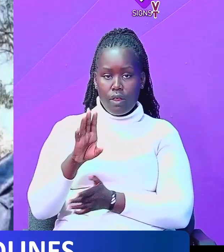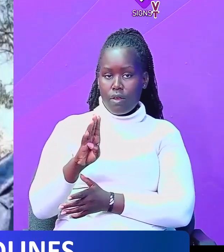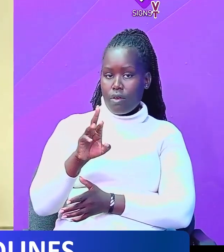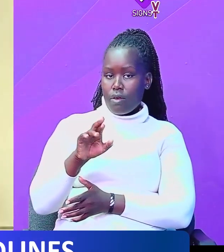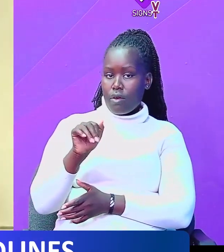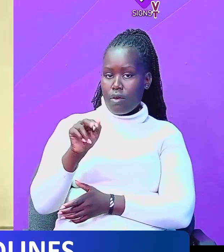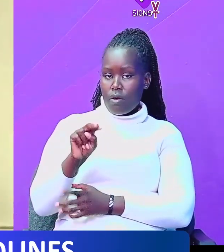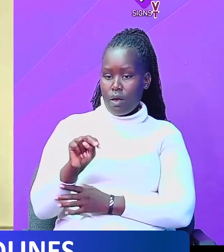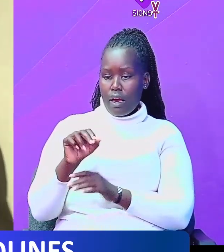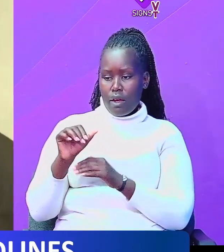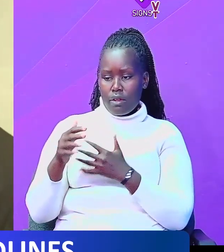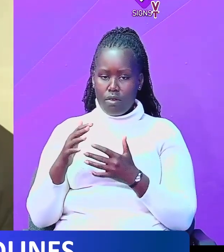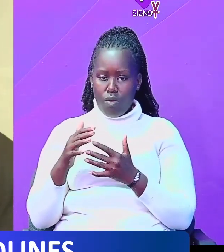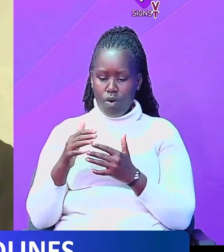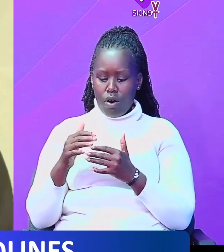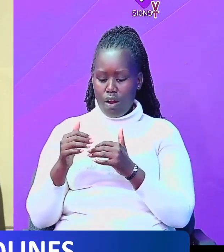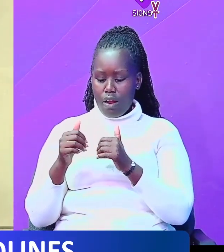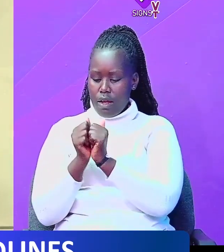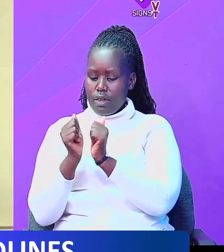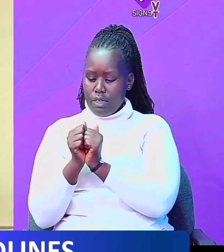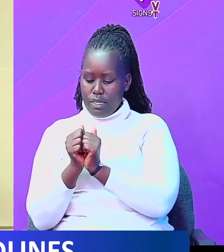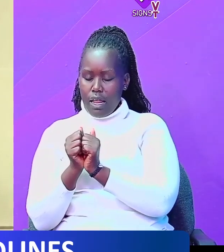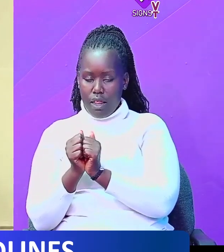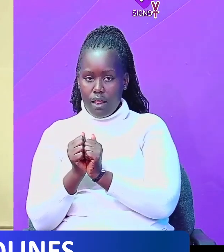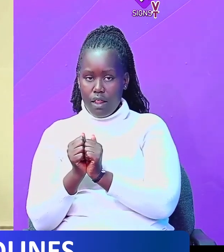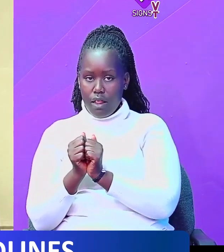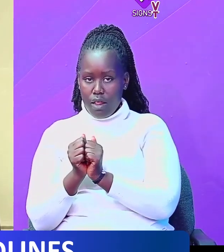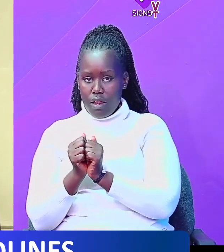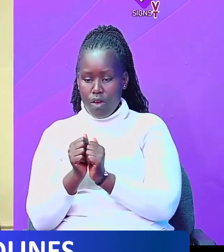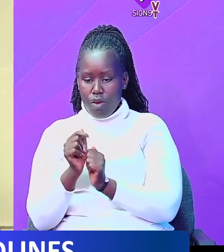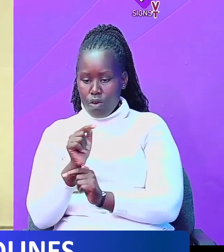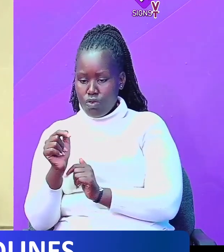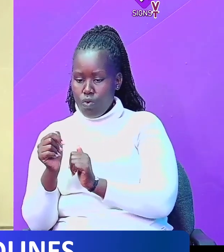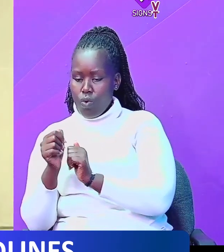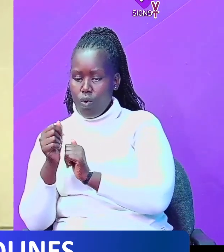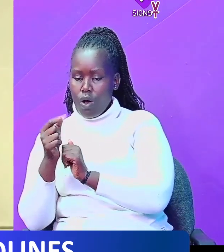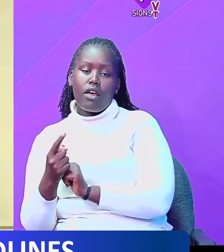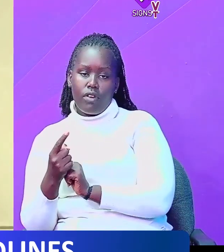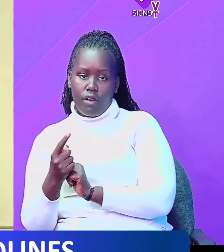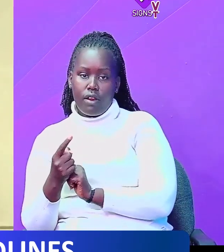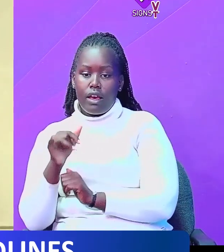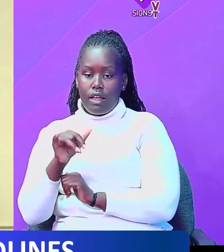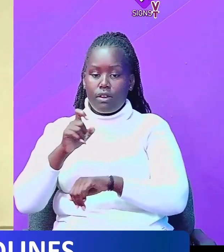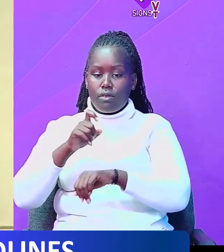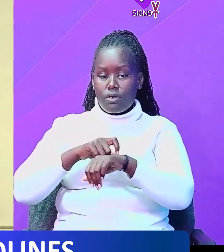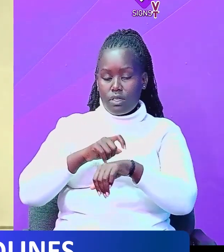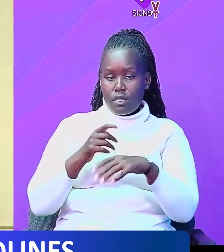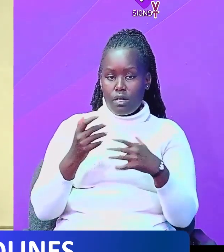around 10:00 hours to 11:00 hours. That was the time when Brian